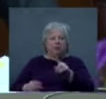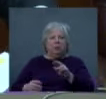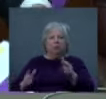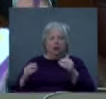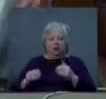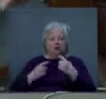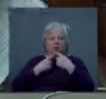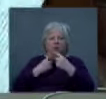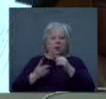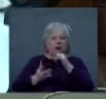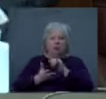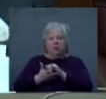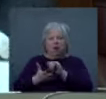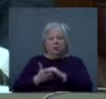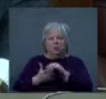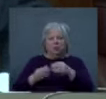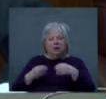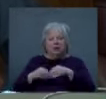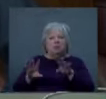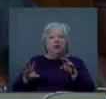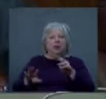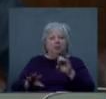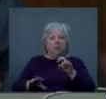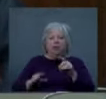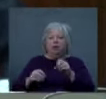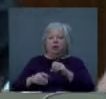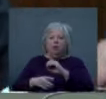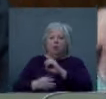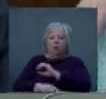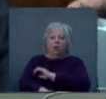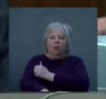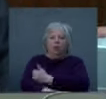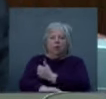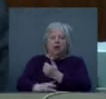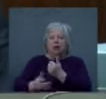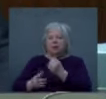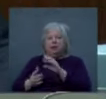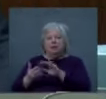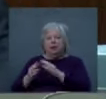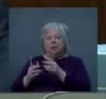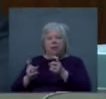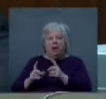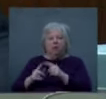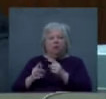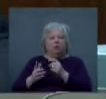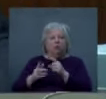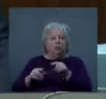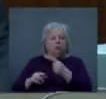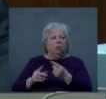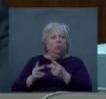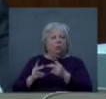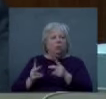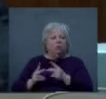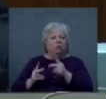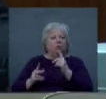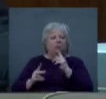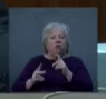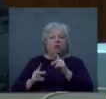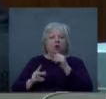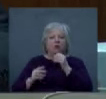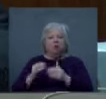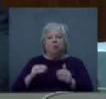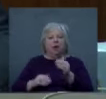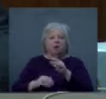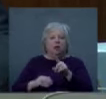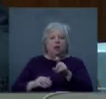declare it impractical and unfeasible to bid, to authorize the city manager to issue a sole search purchase order to G&W Diesel in an amount not to exceed an annual budget